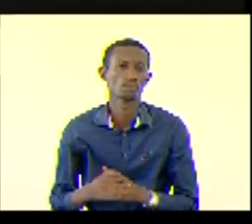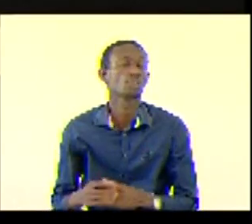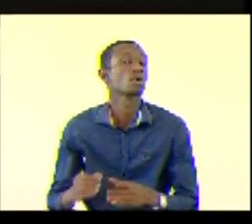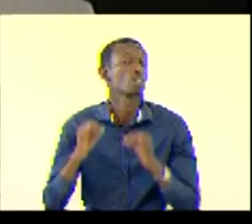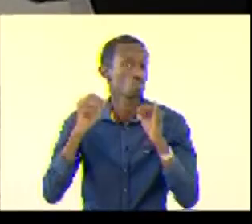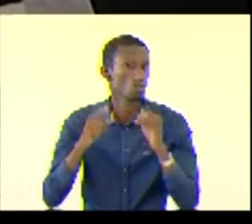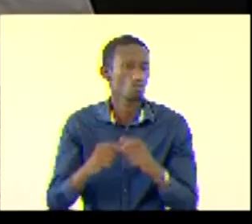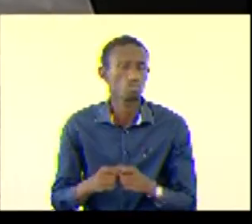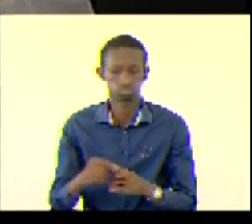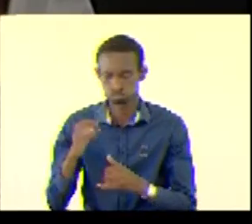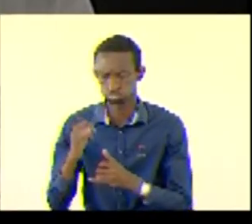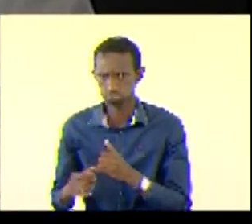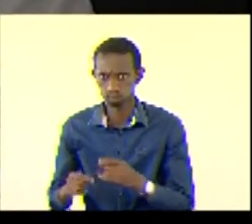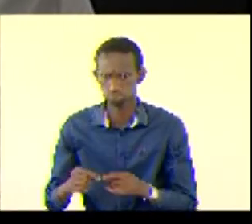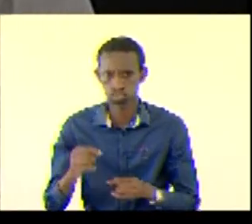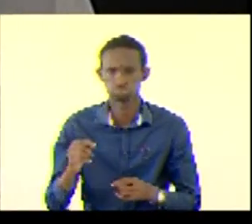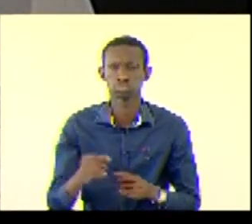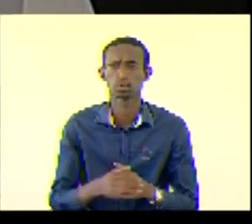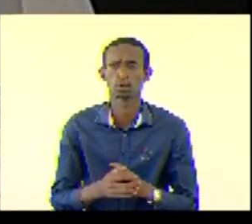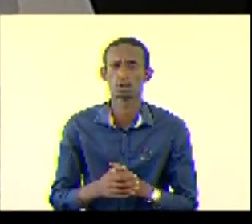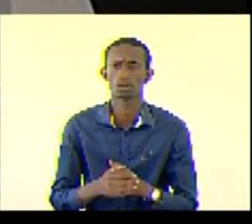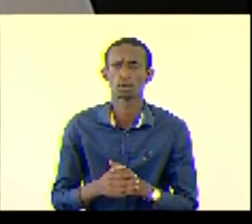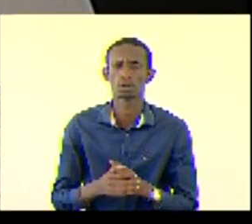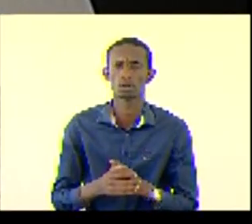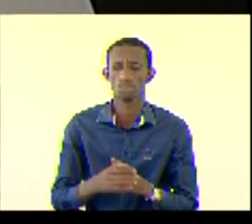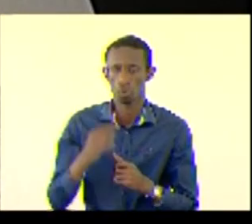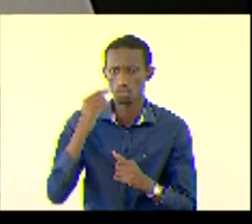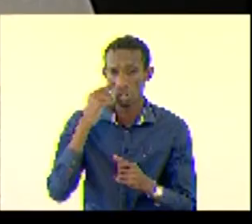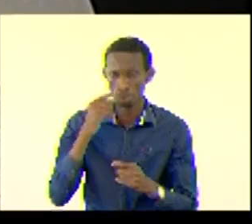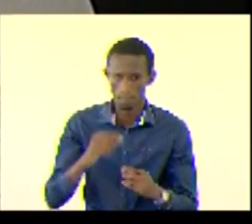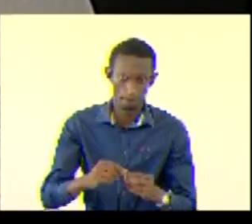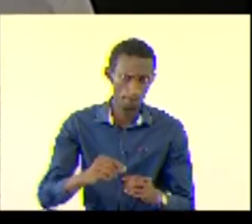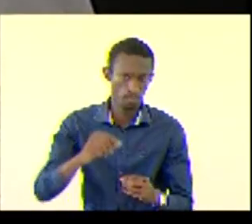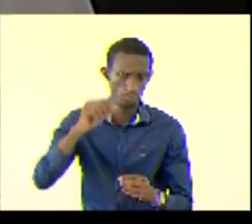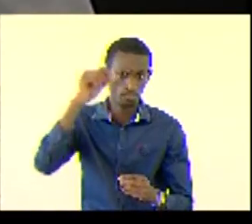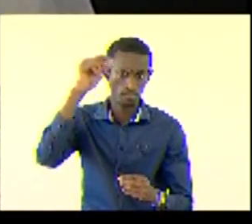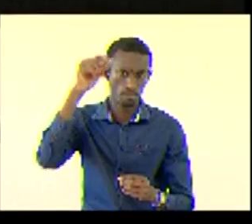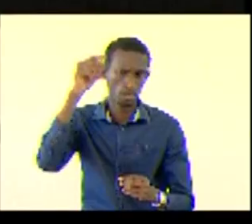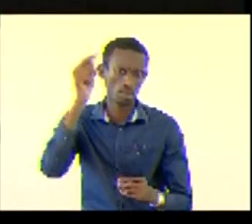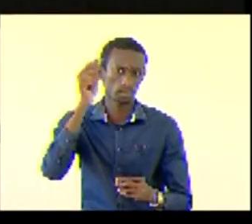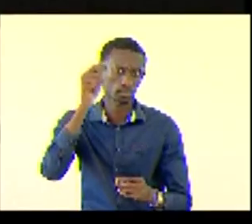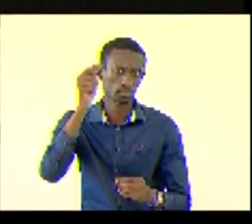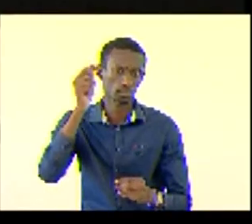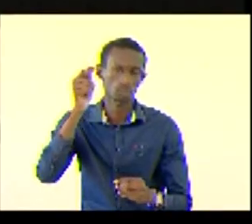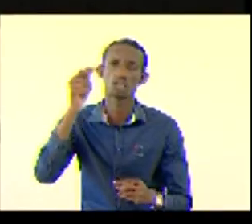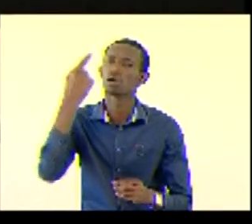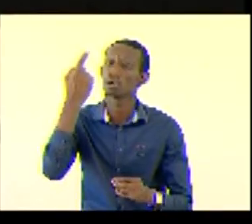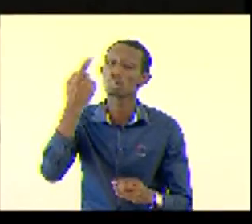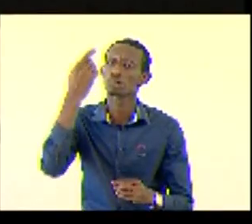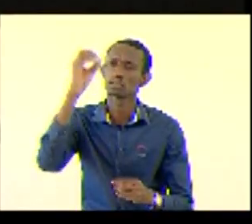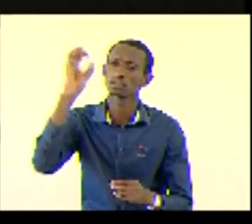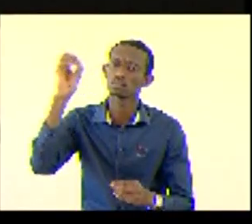down, so you just come here, this is 100, then you draw, assuming 100 was